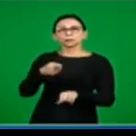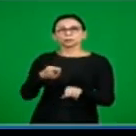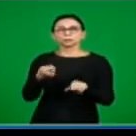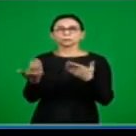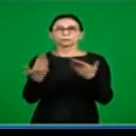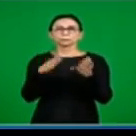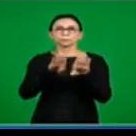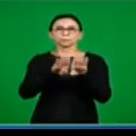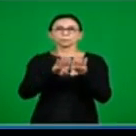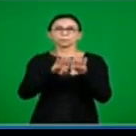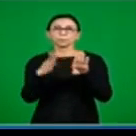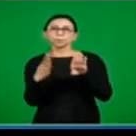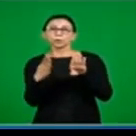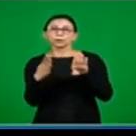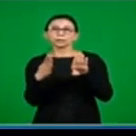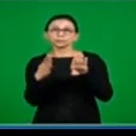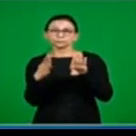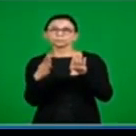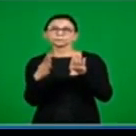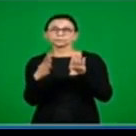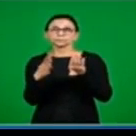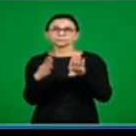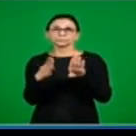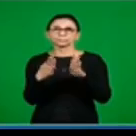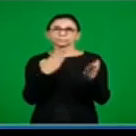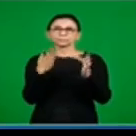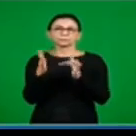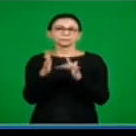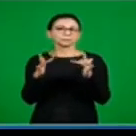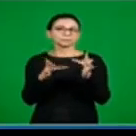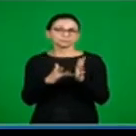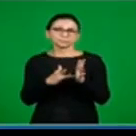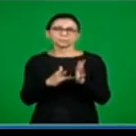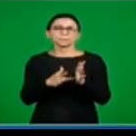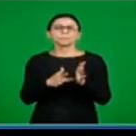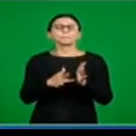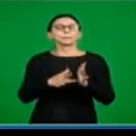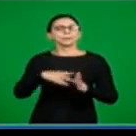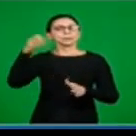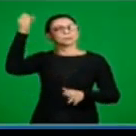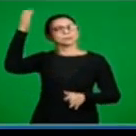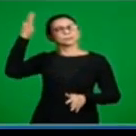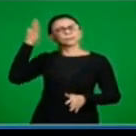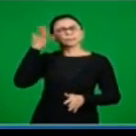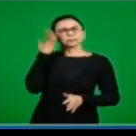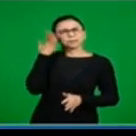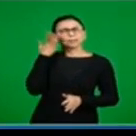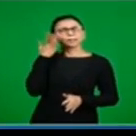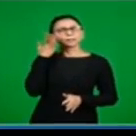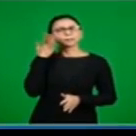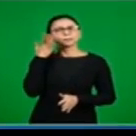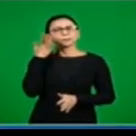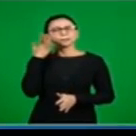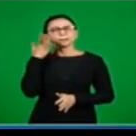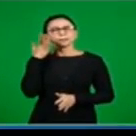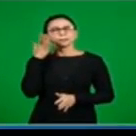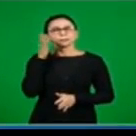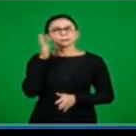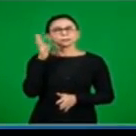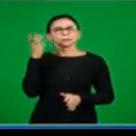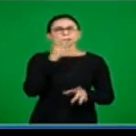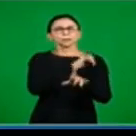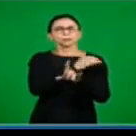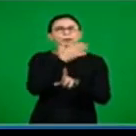is Jesus. The church today, it enters in what the secret of God is. The secret is revealed to these